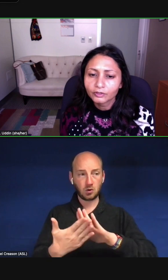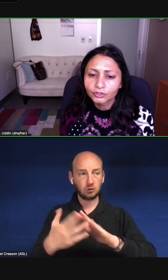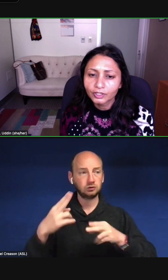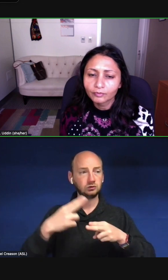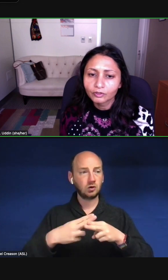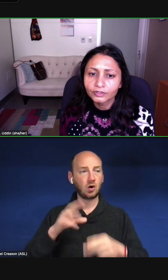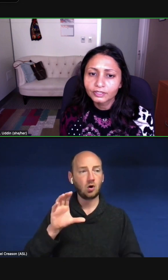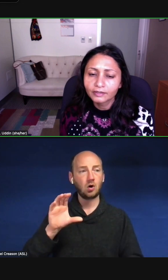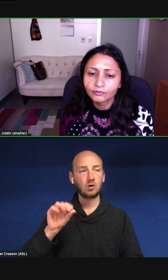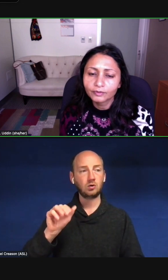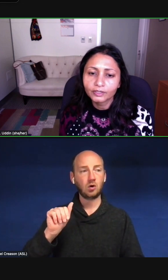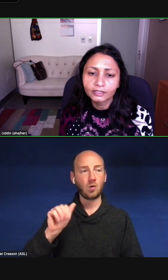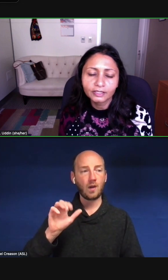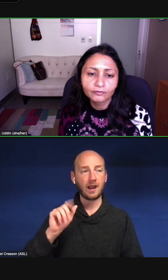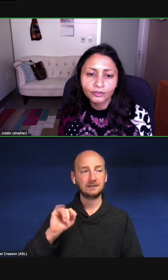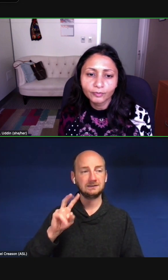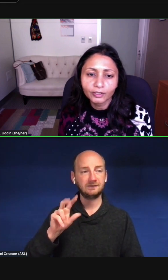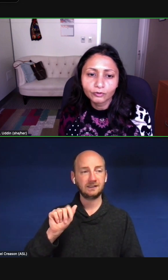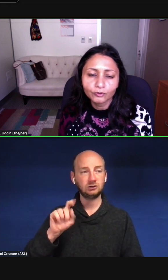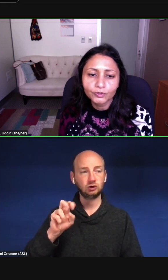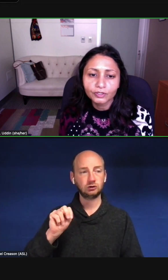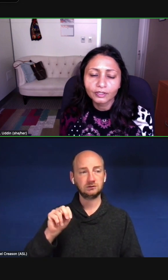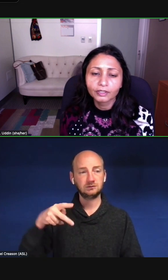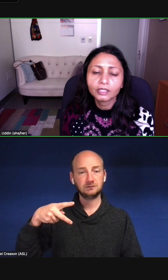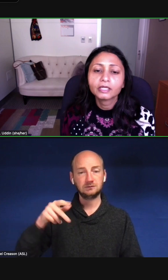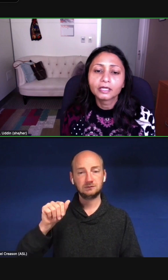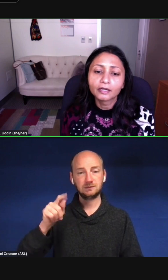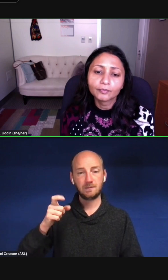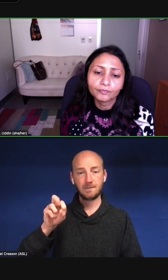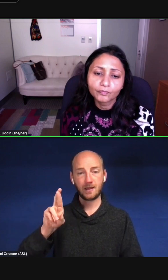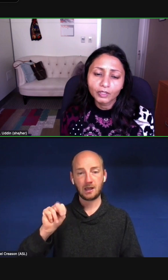analysis, which looks time frame by time frame and groups